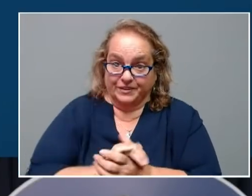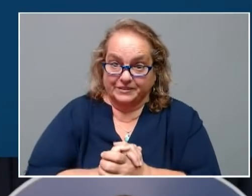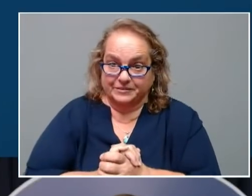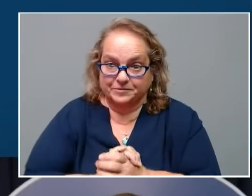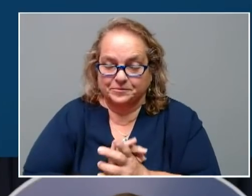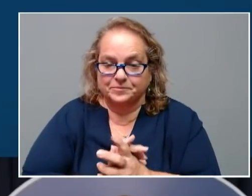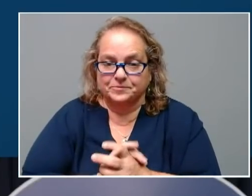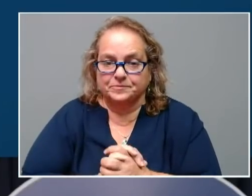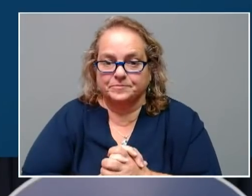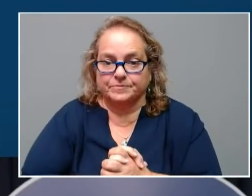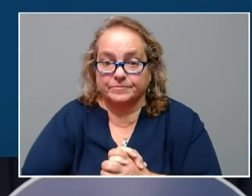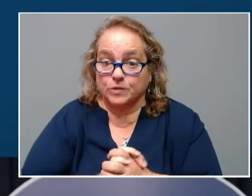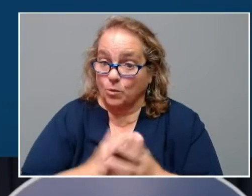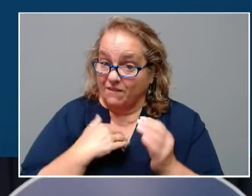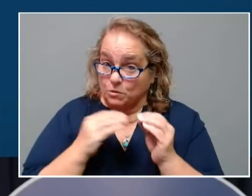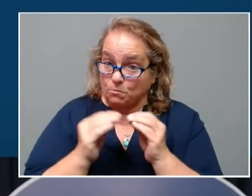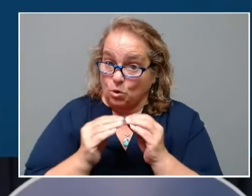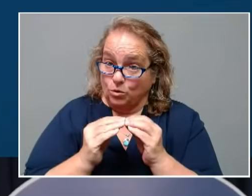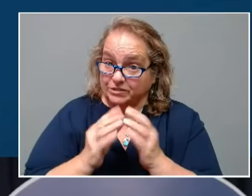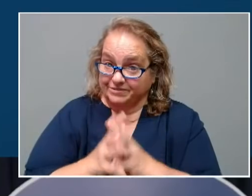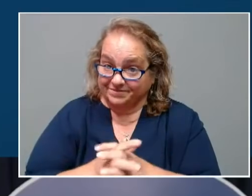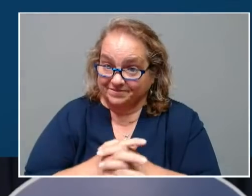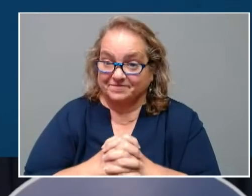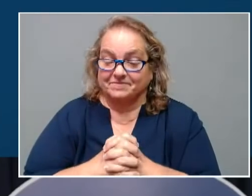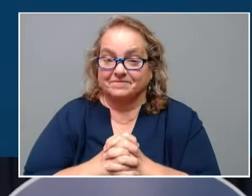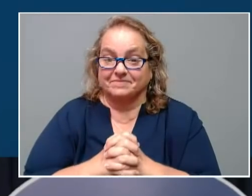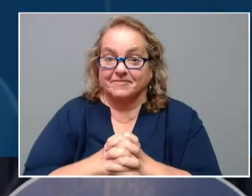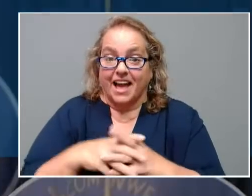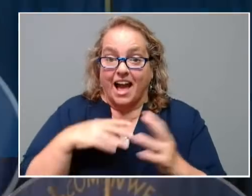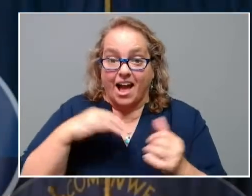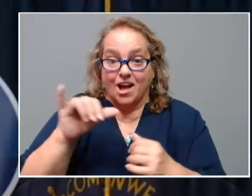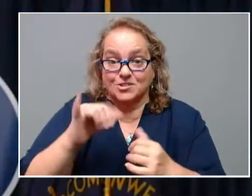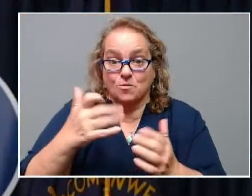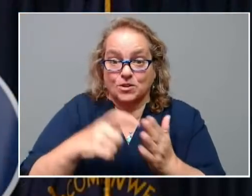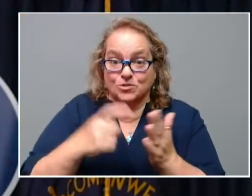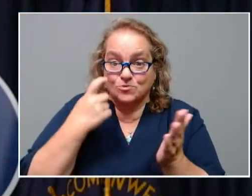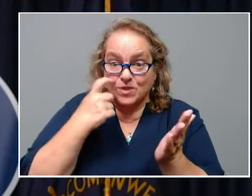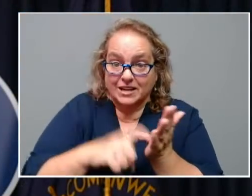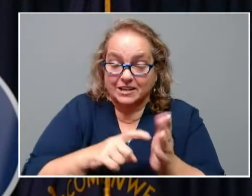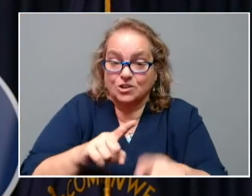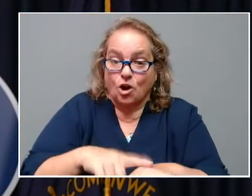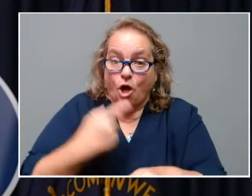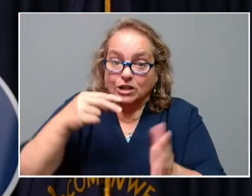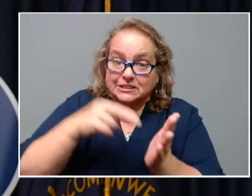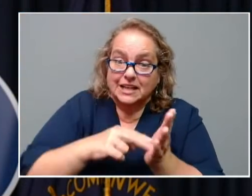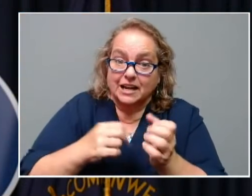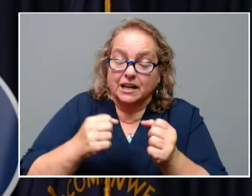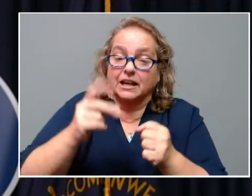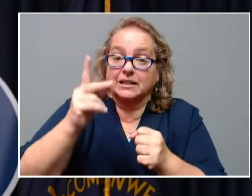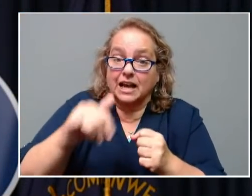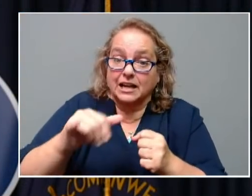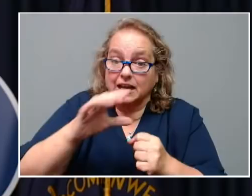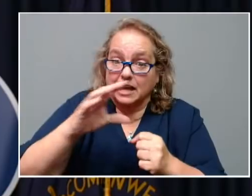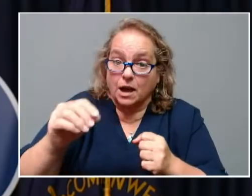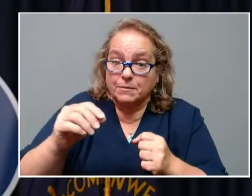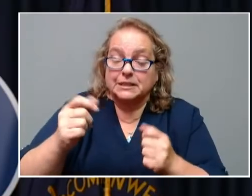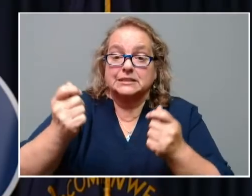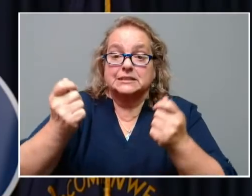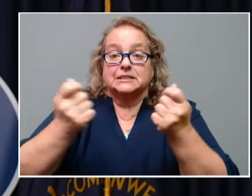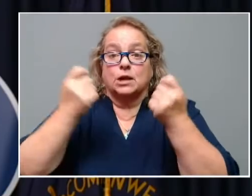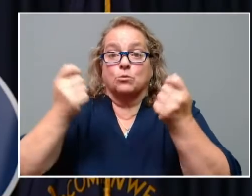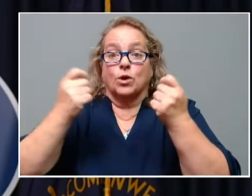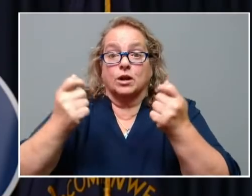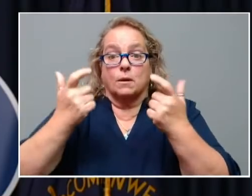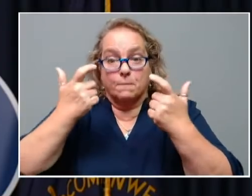We have more. I also want to recognize a longstanding Kentucky company celebrating a major milestone today.